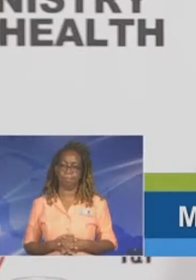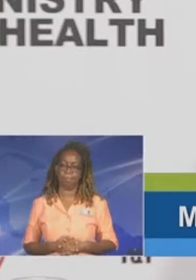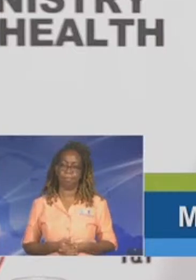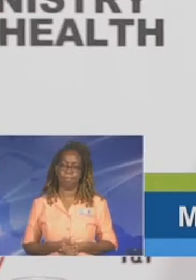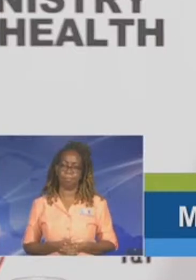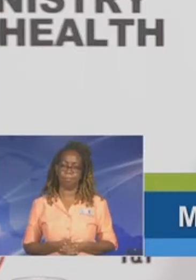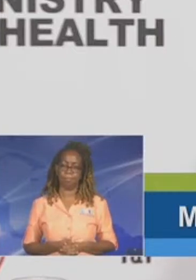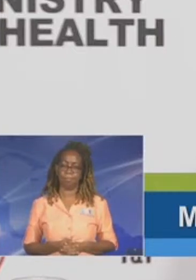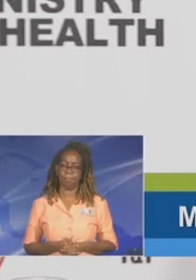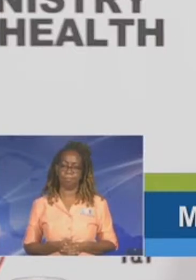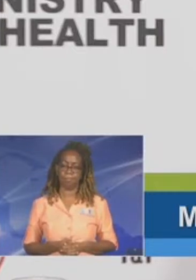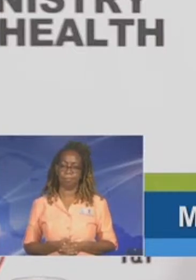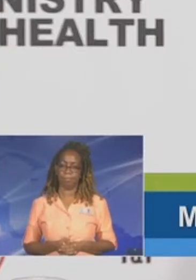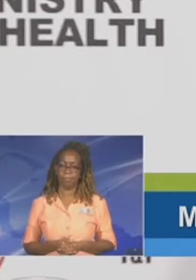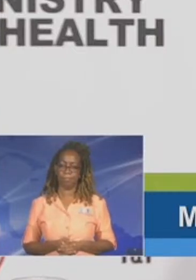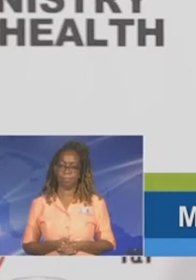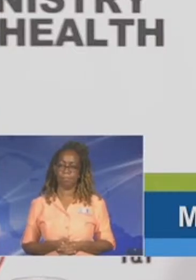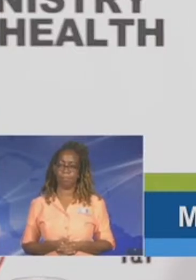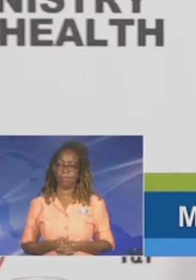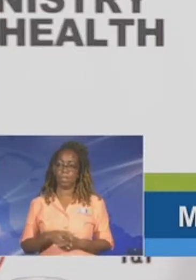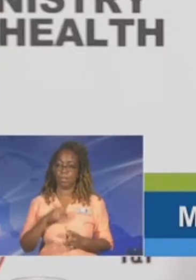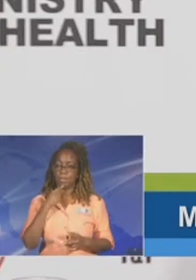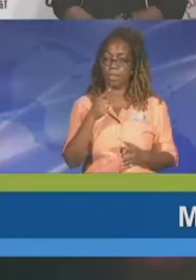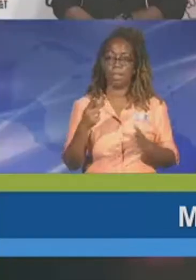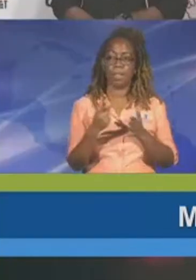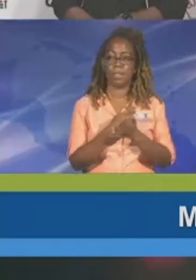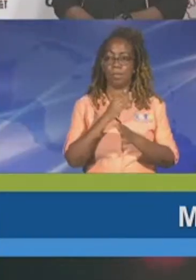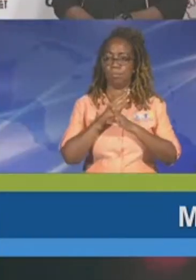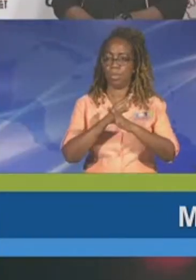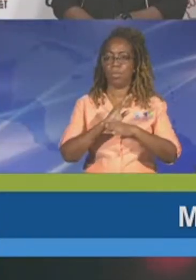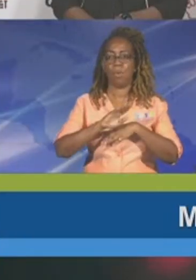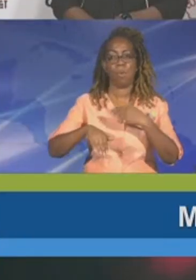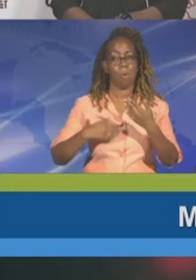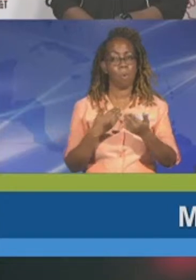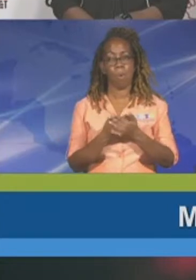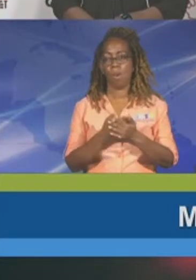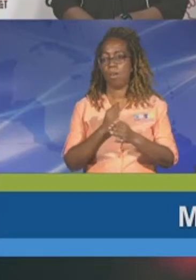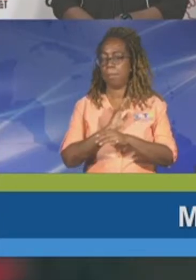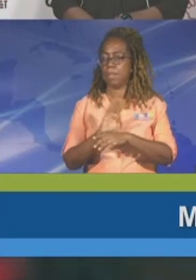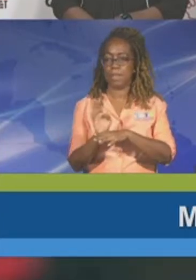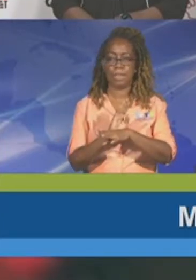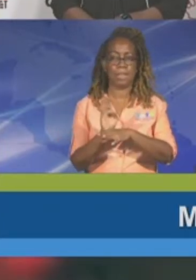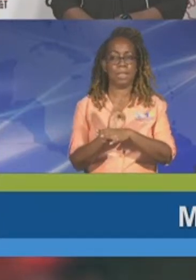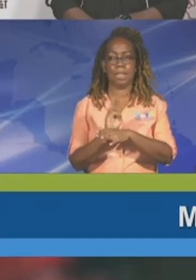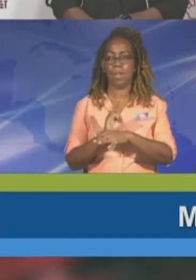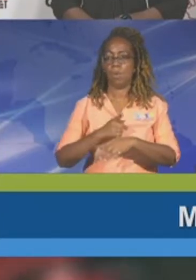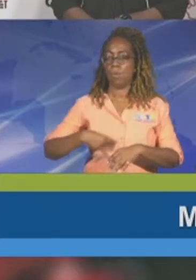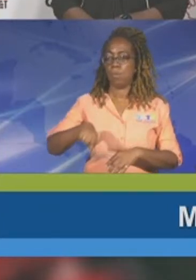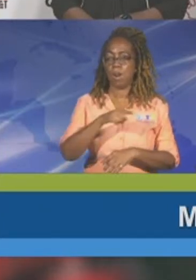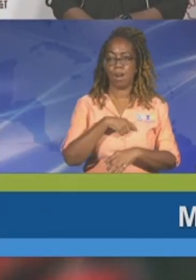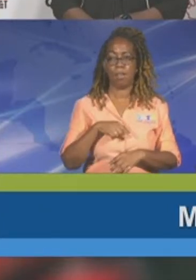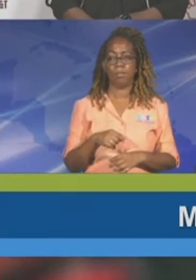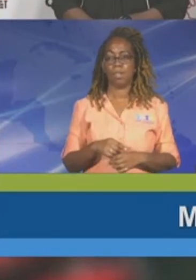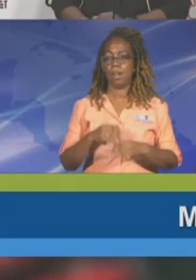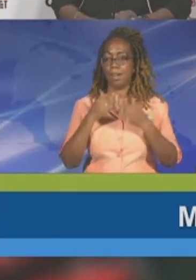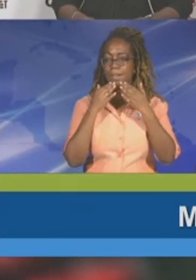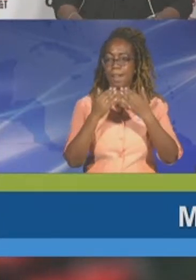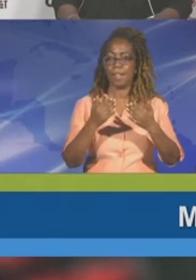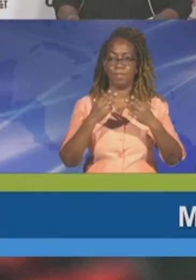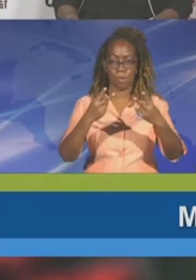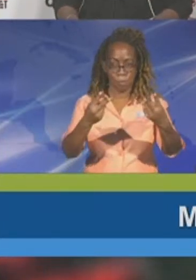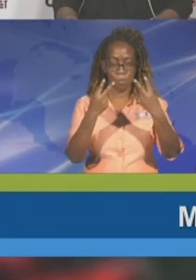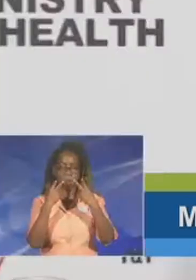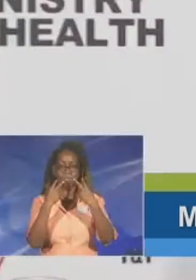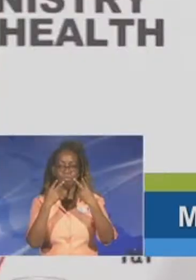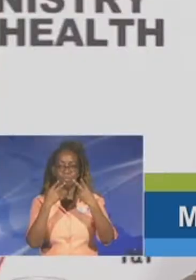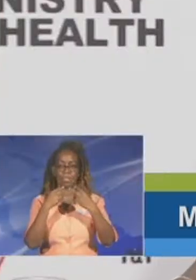Well, the last slide simply said suicide prevention is everyone's business. So thank you for listening, and